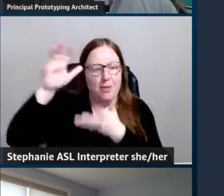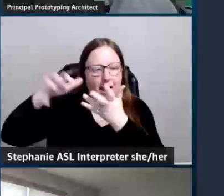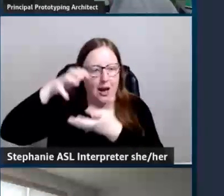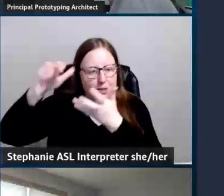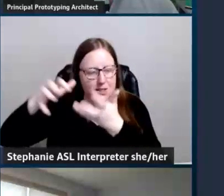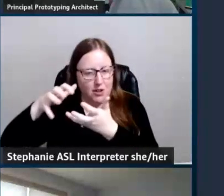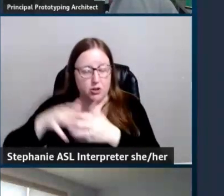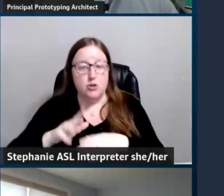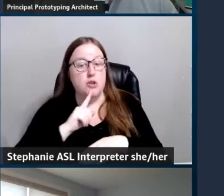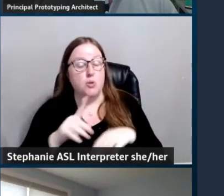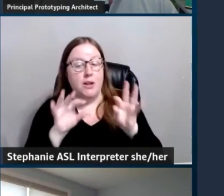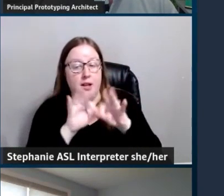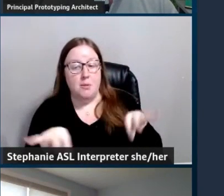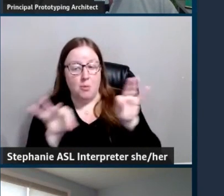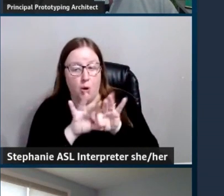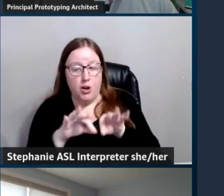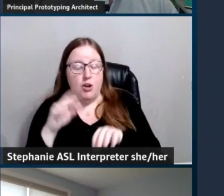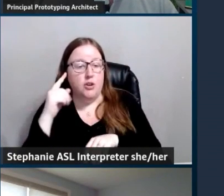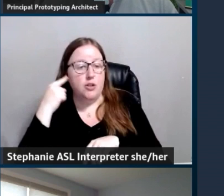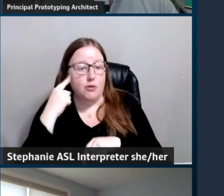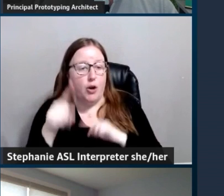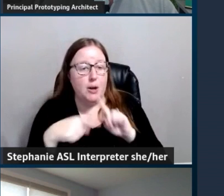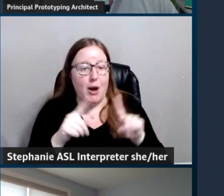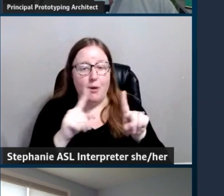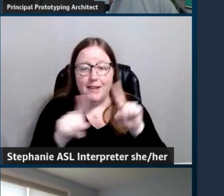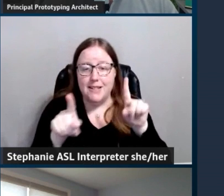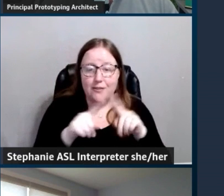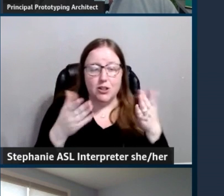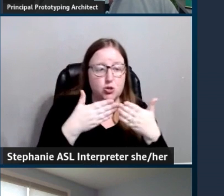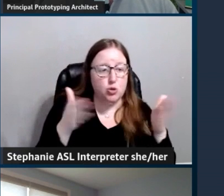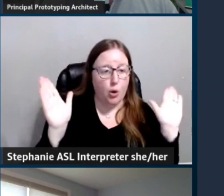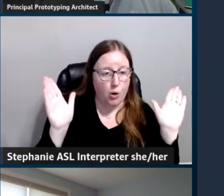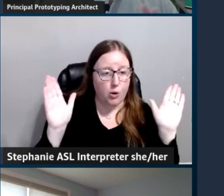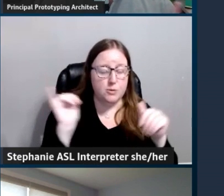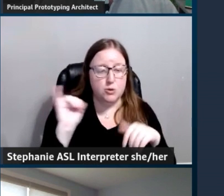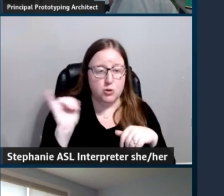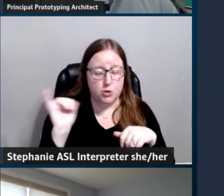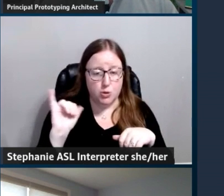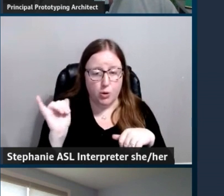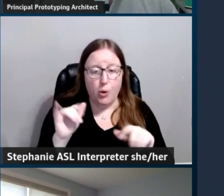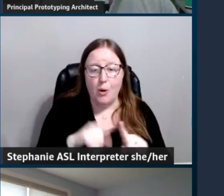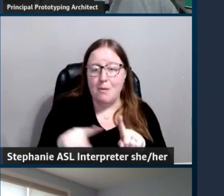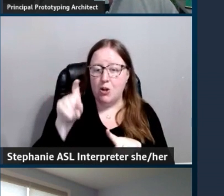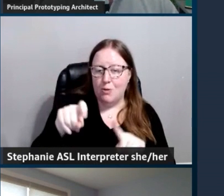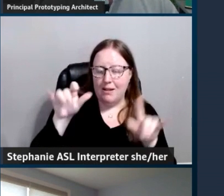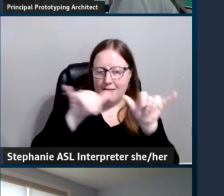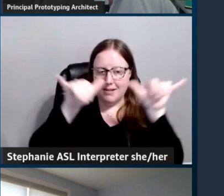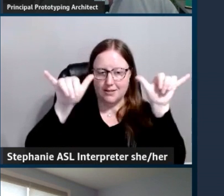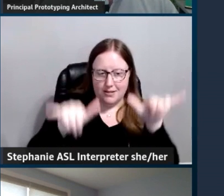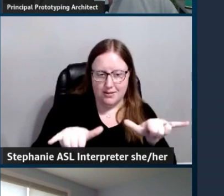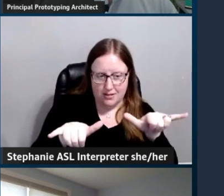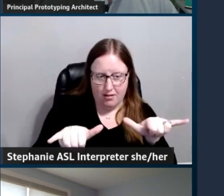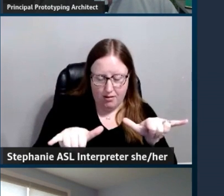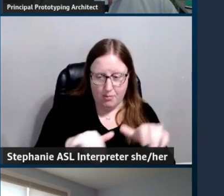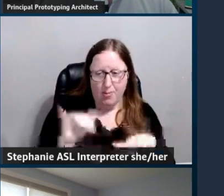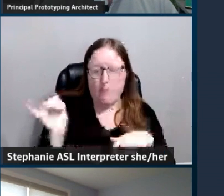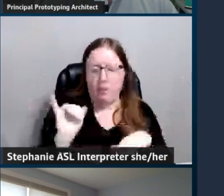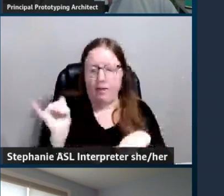is key. You've heard about the various different scopes as well, but you need the system, much like